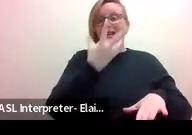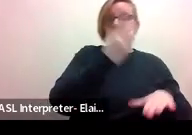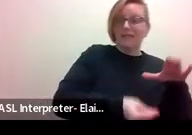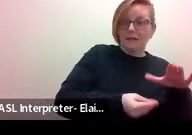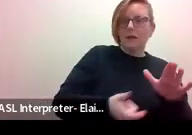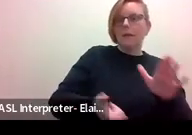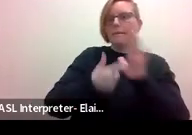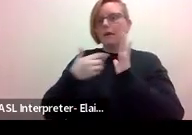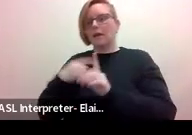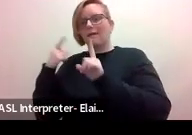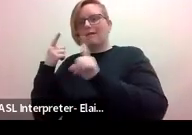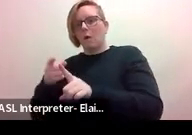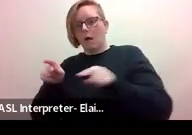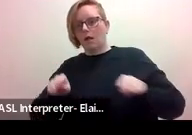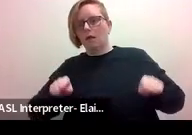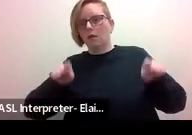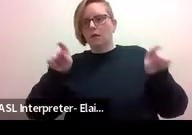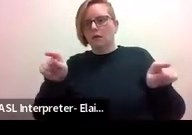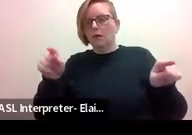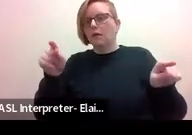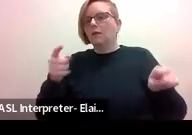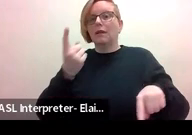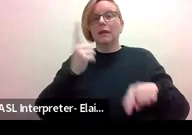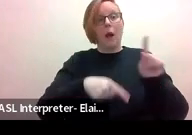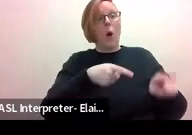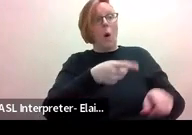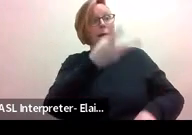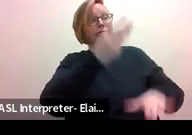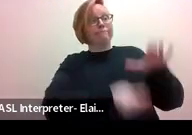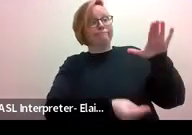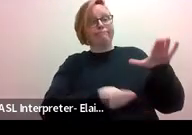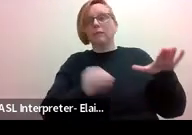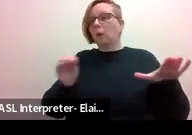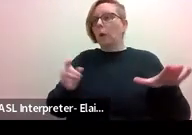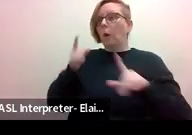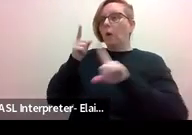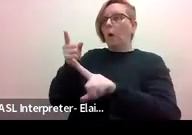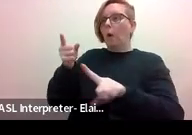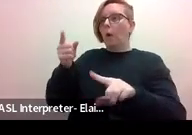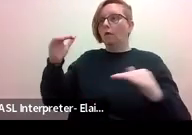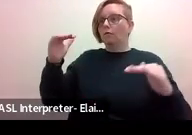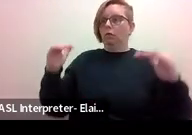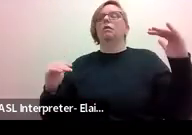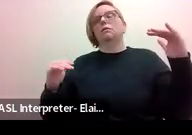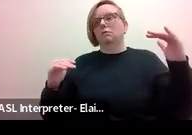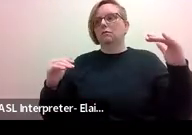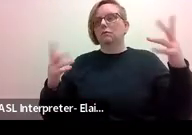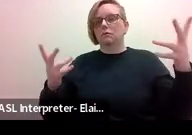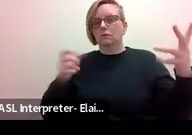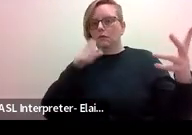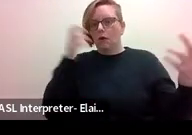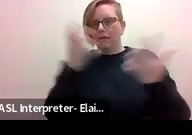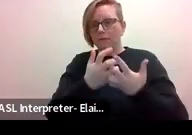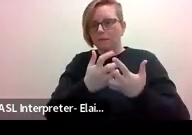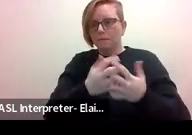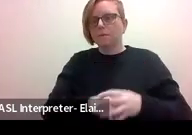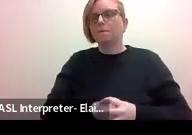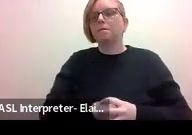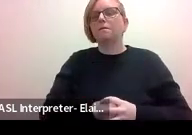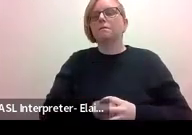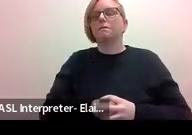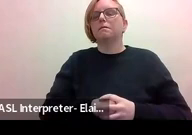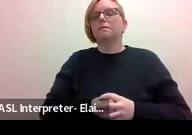okay? So that's one thing we really want to look at. How statements are missing. As you know, the IEP really,